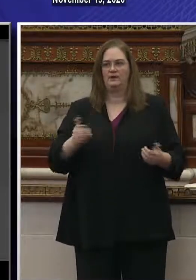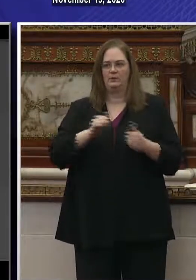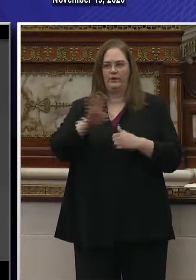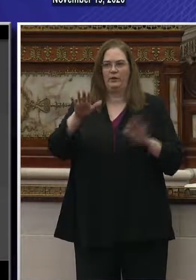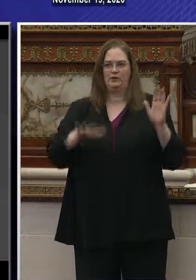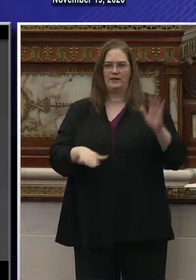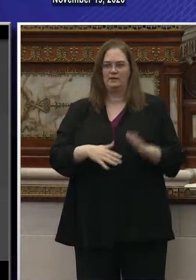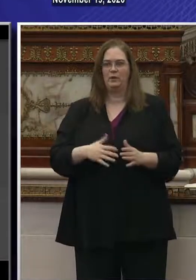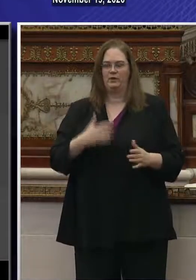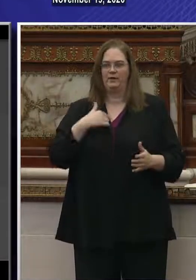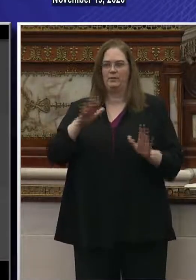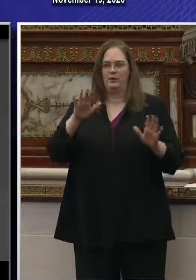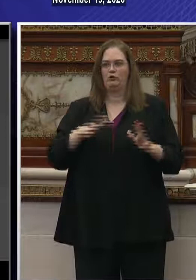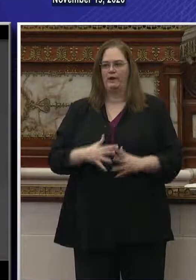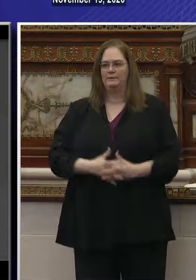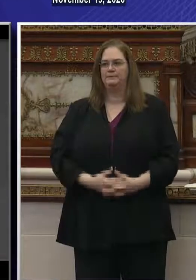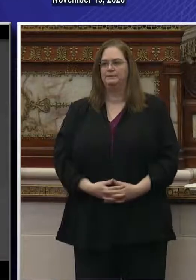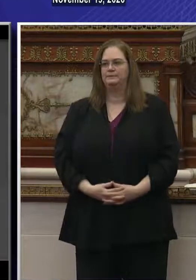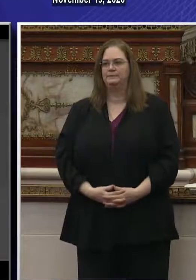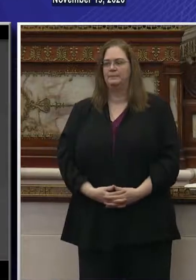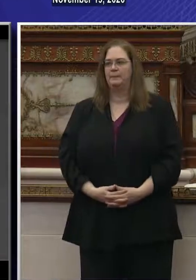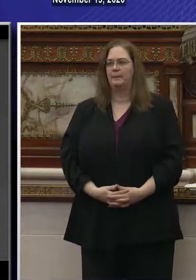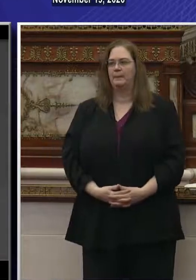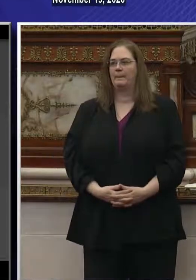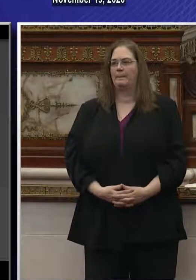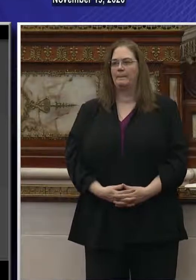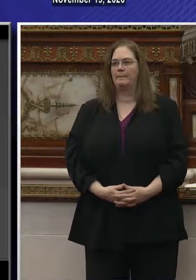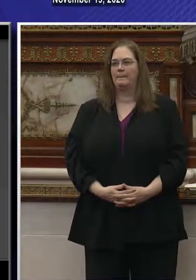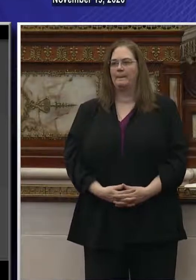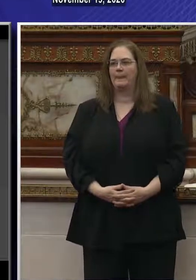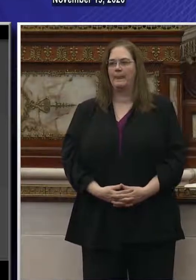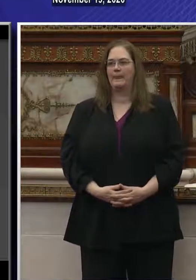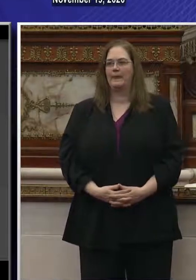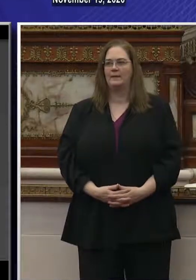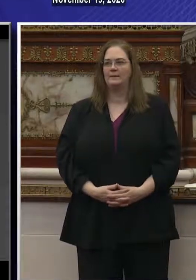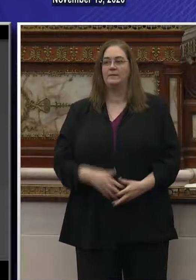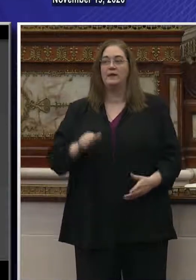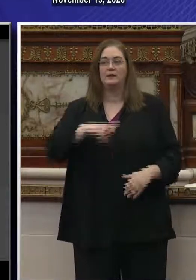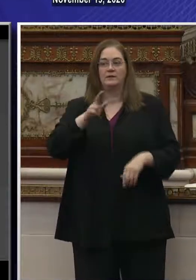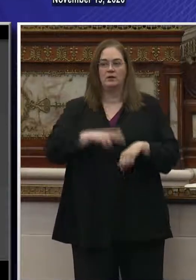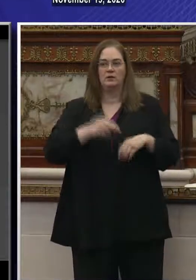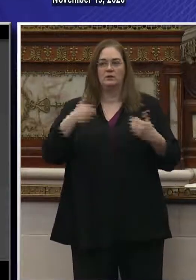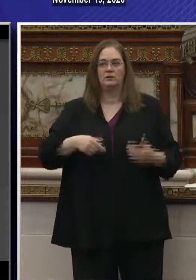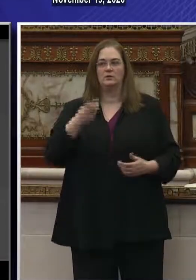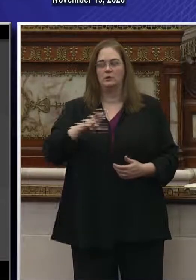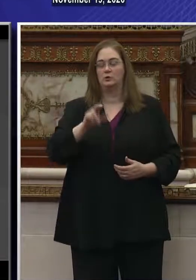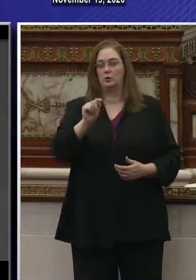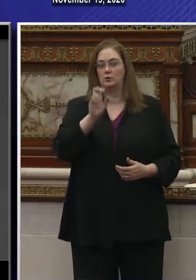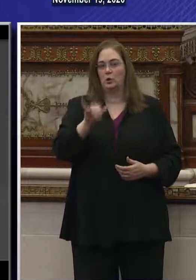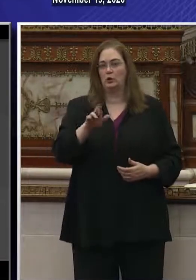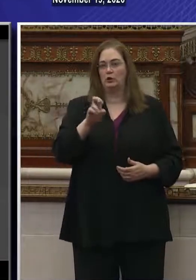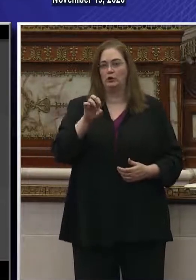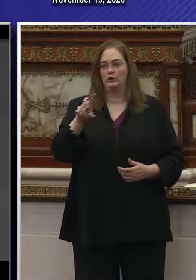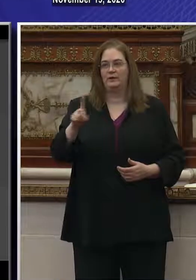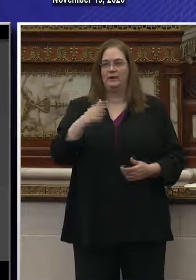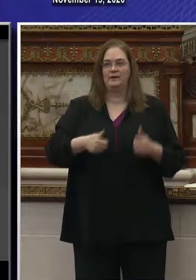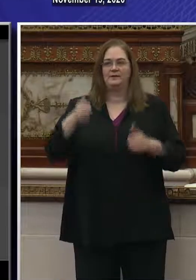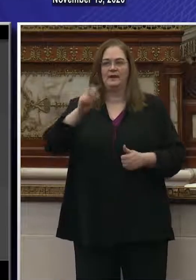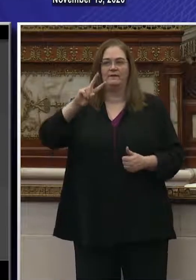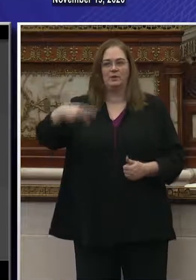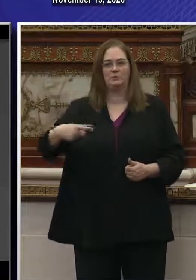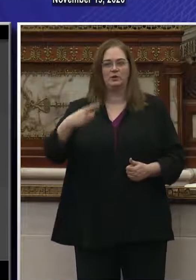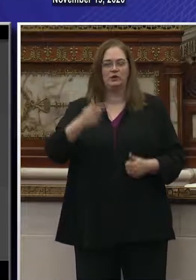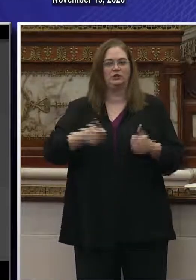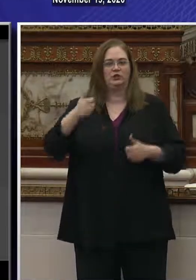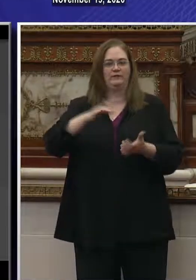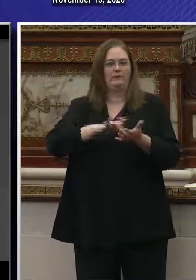with your testimony, that would be great. Yes, of course. And my name is Dr. Tony Reed. I'm the Executive Vice President